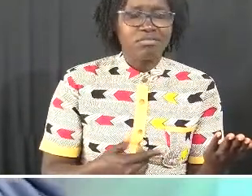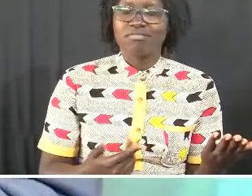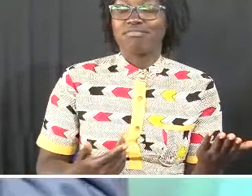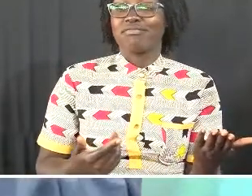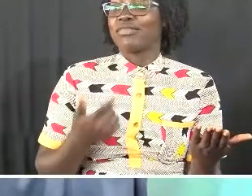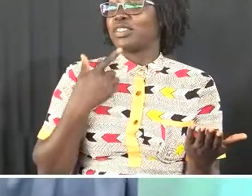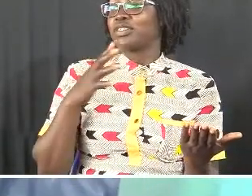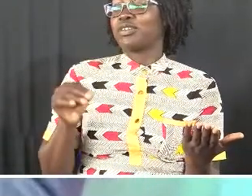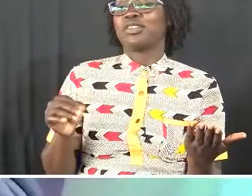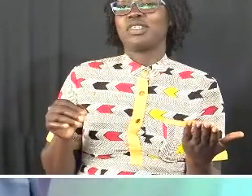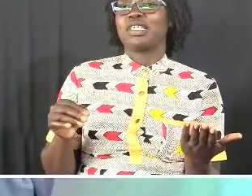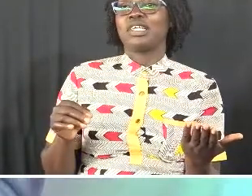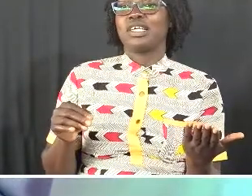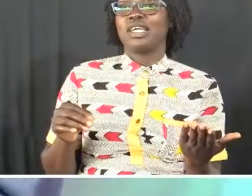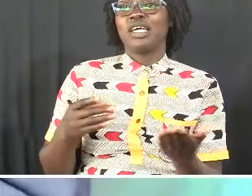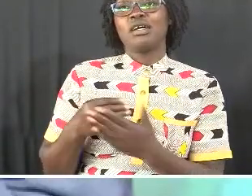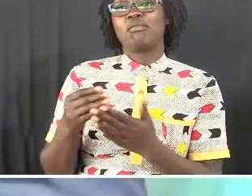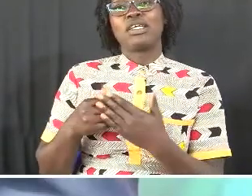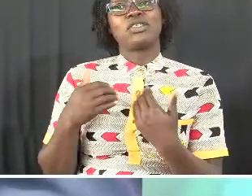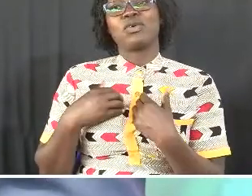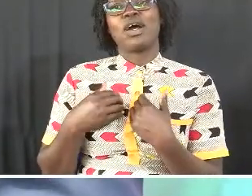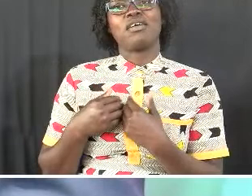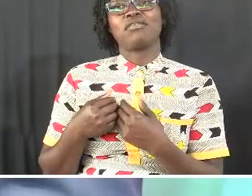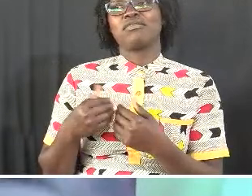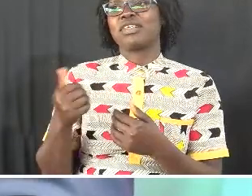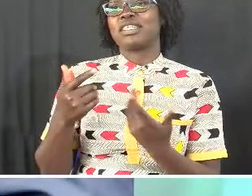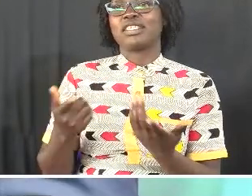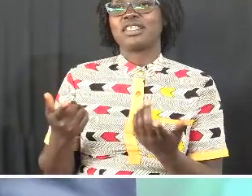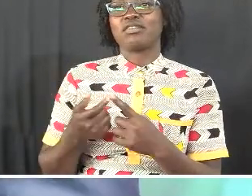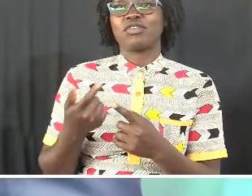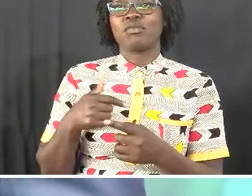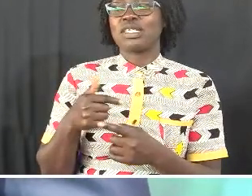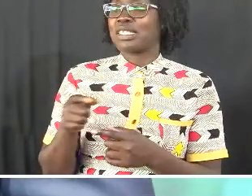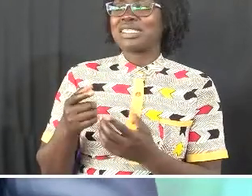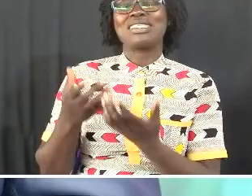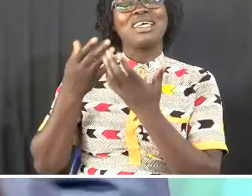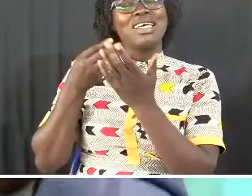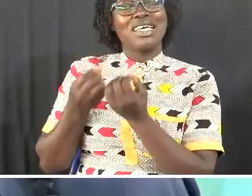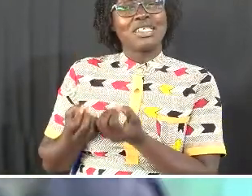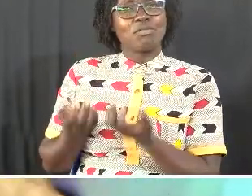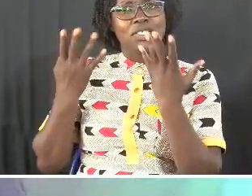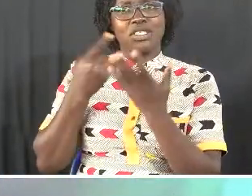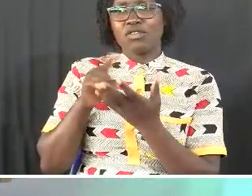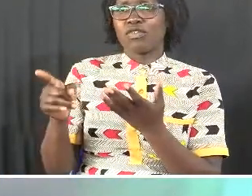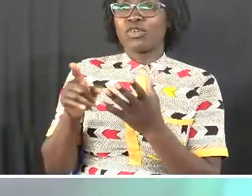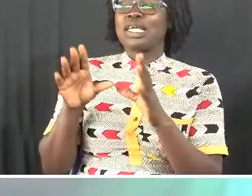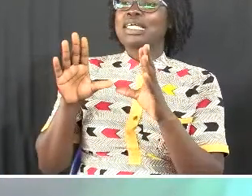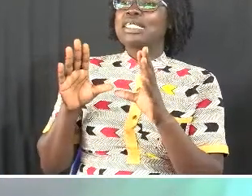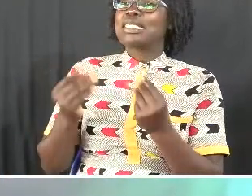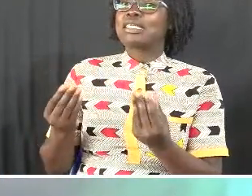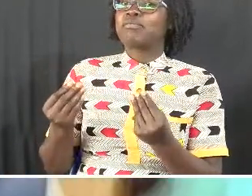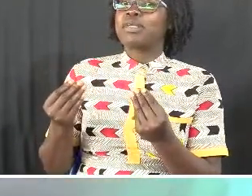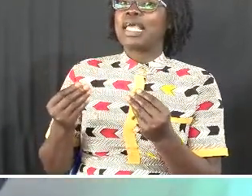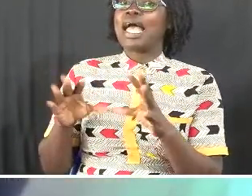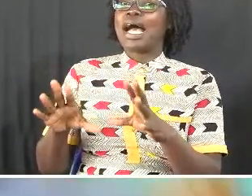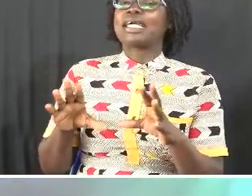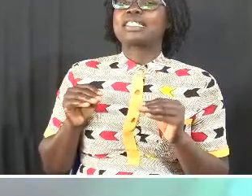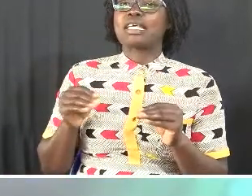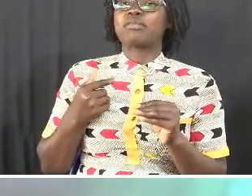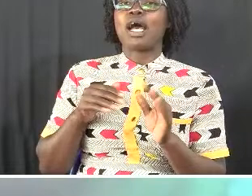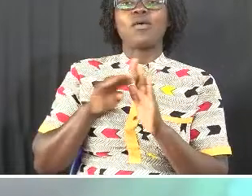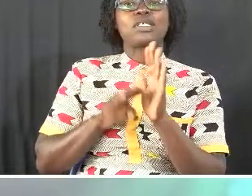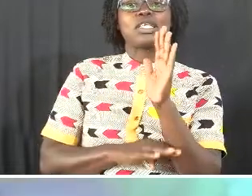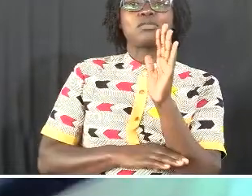We told him, "You don't have money to buy anything from us. This is too much for you. Simply accept our statement. We are not selling